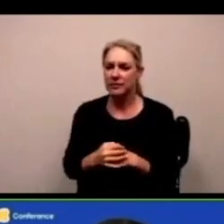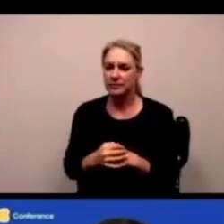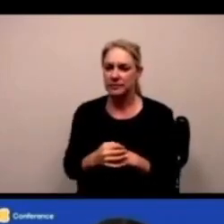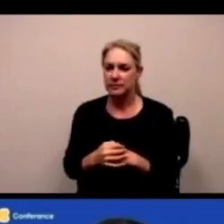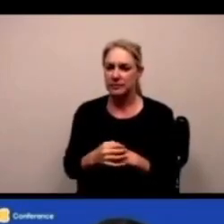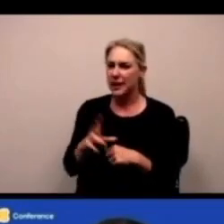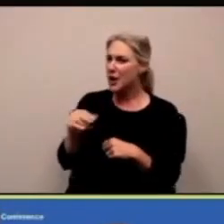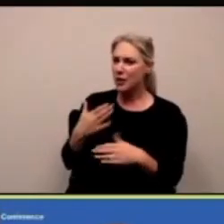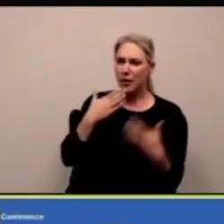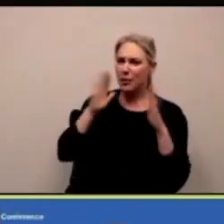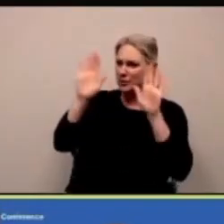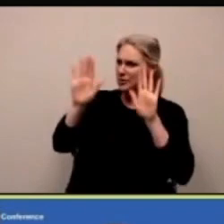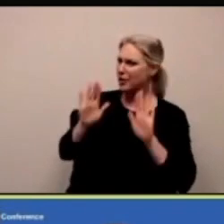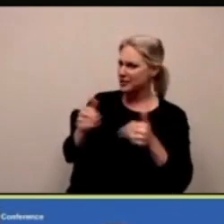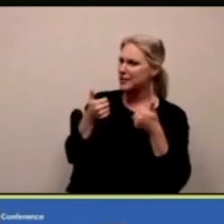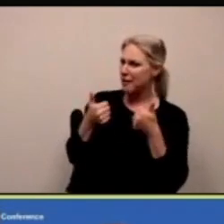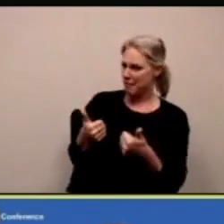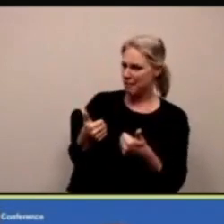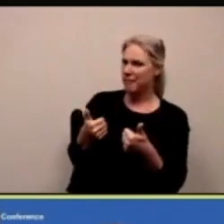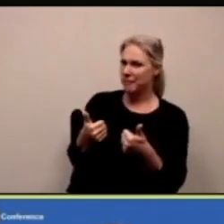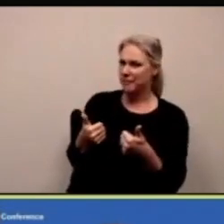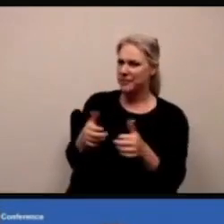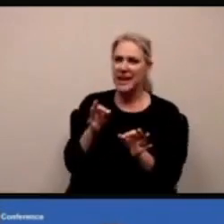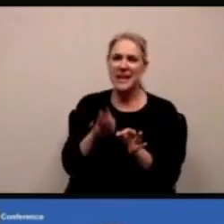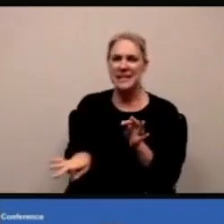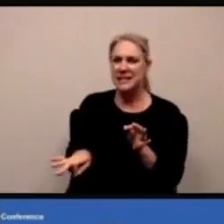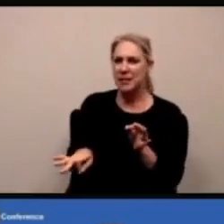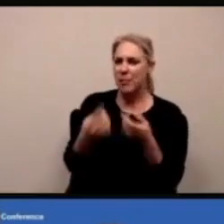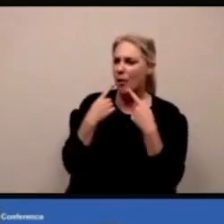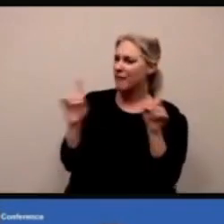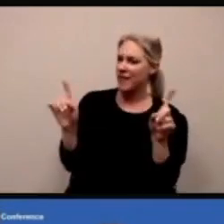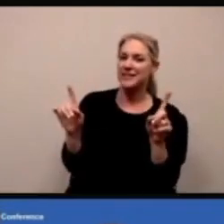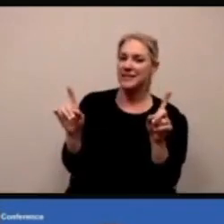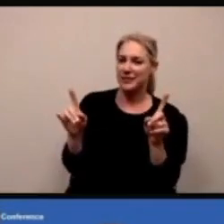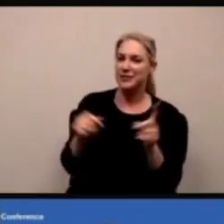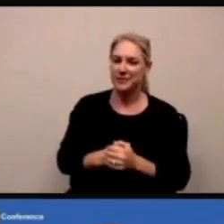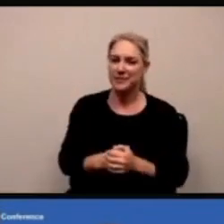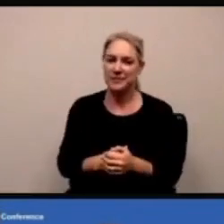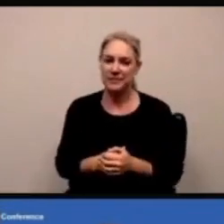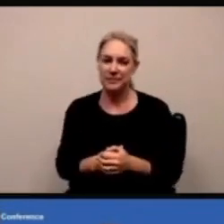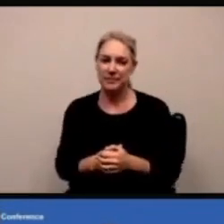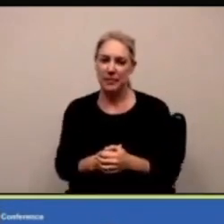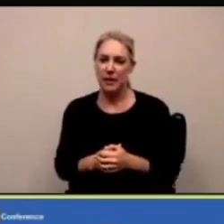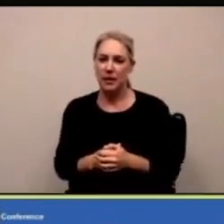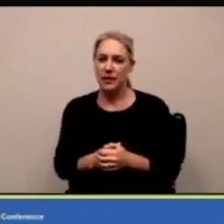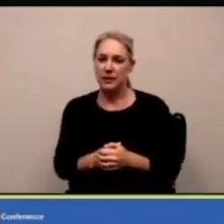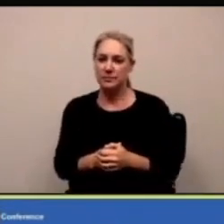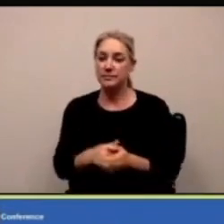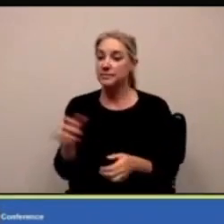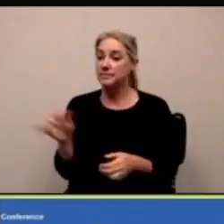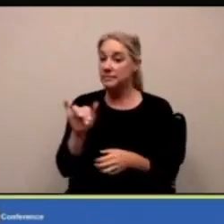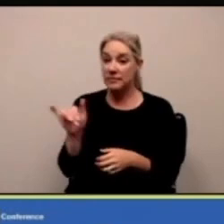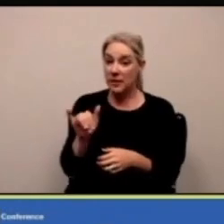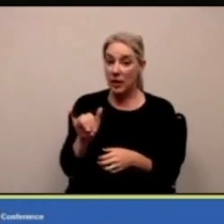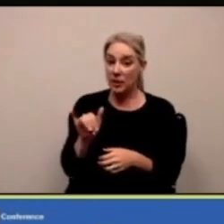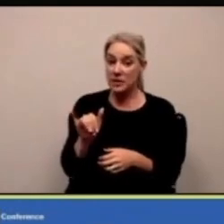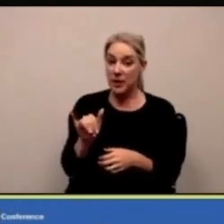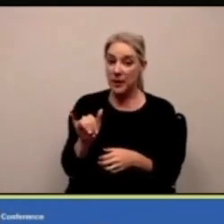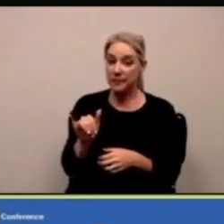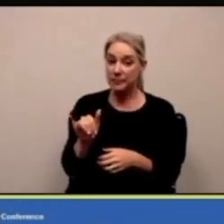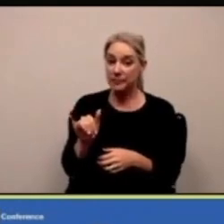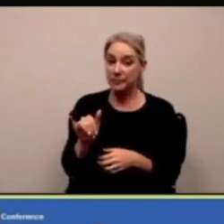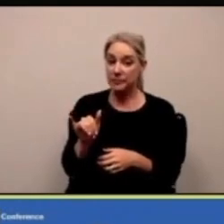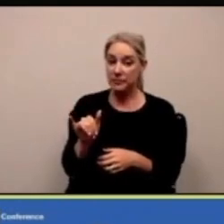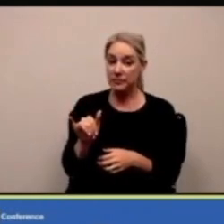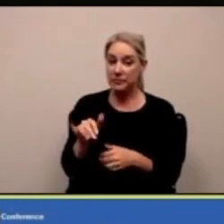No, this is great. Simple, but very effective. I like it. Yeah, and also just the cap, like going from